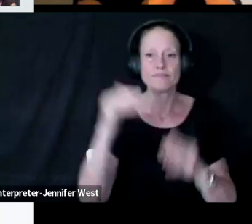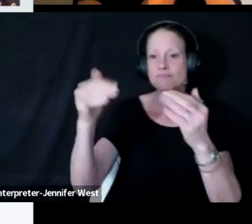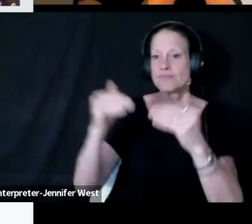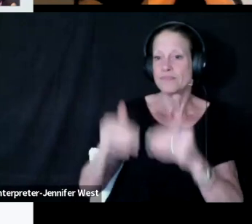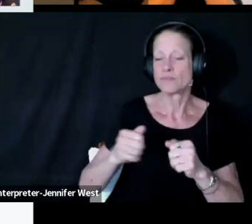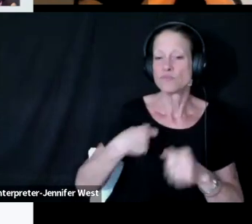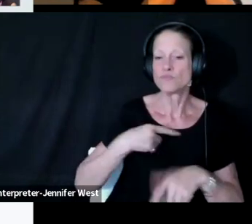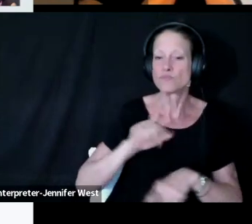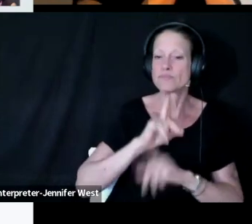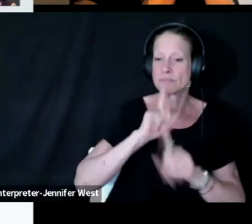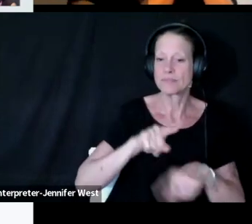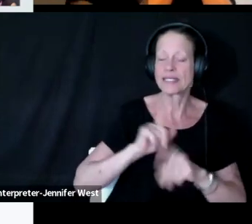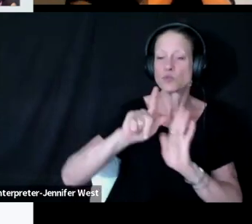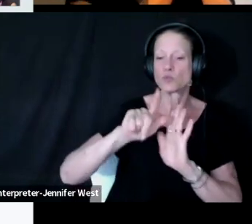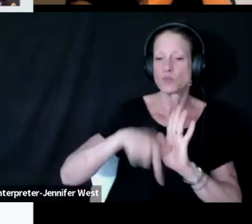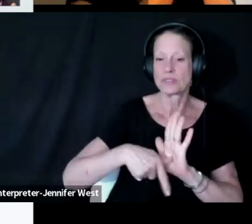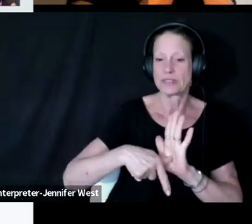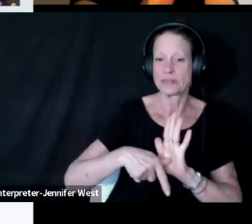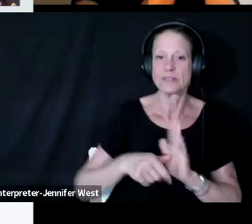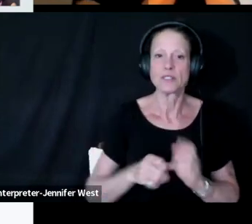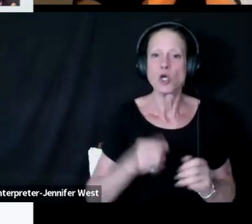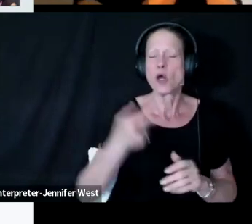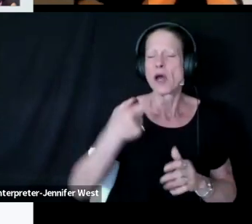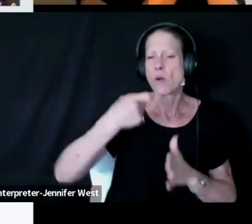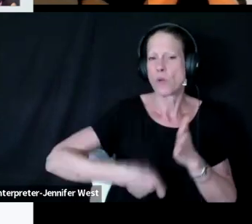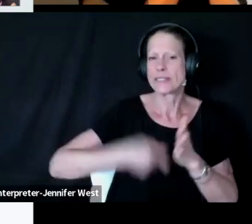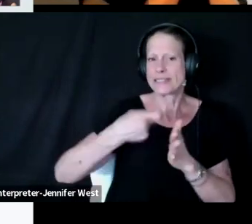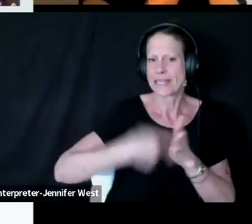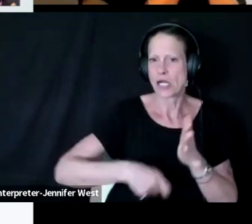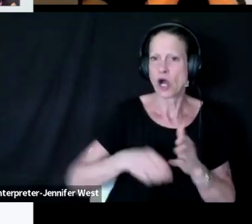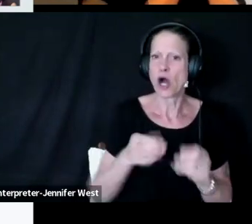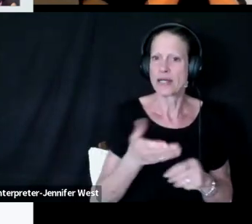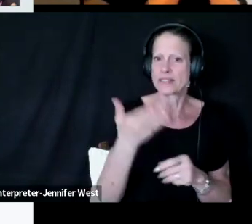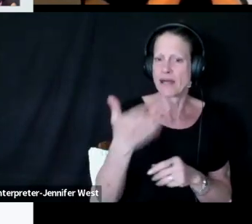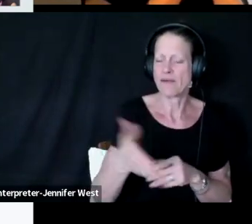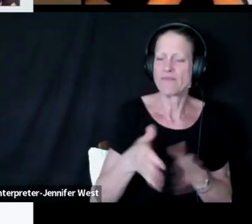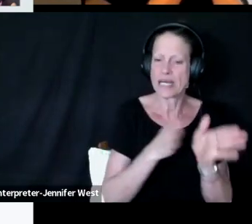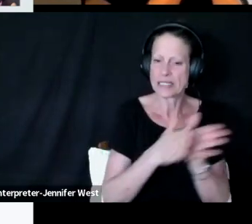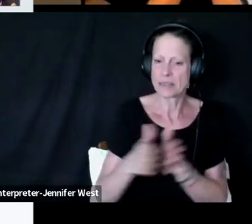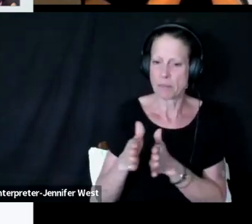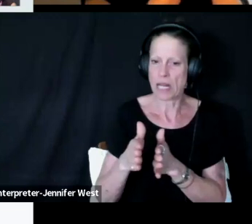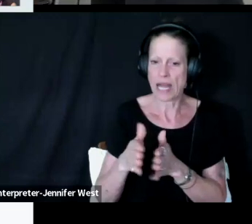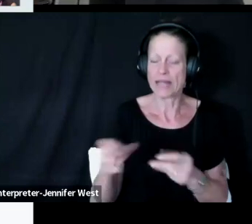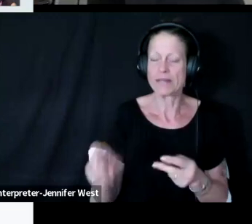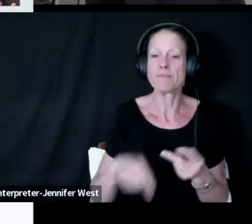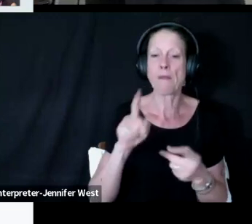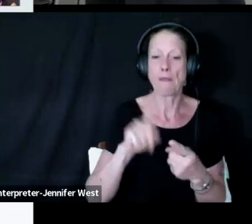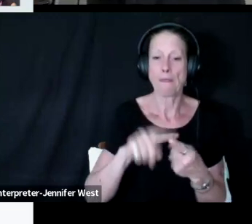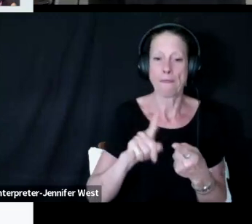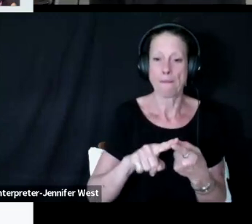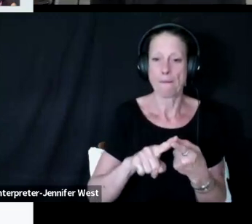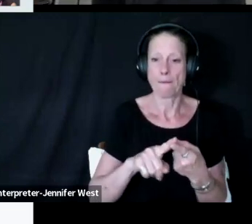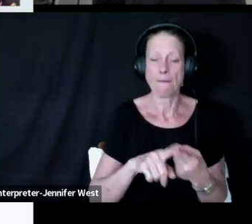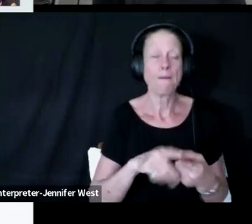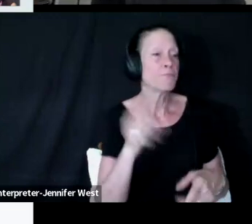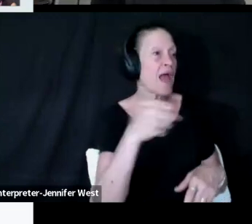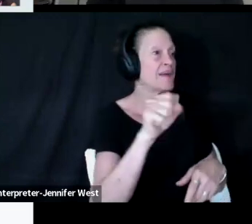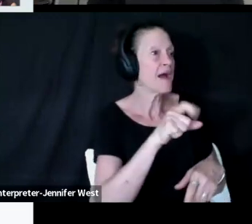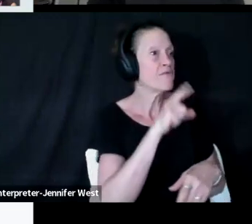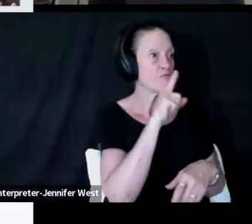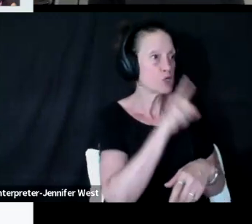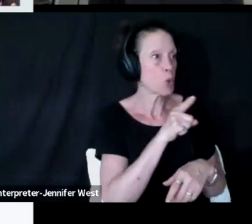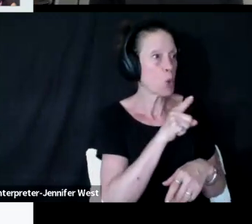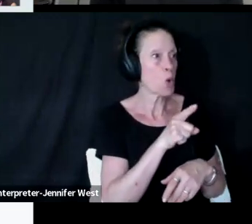the session, but what is the cost to Danny's plan is one? Yeah, for sure. So